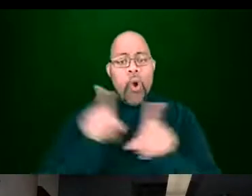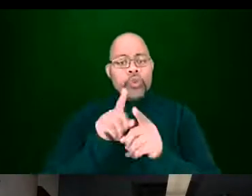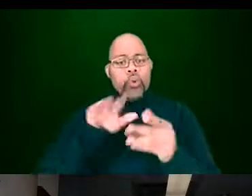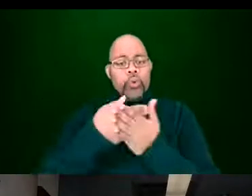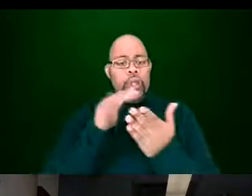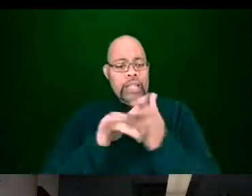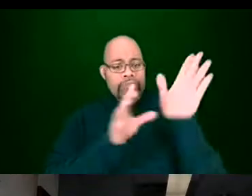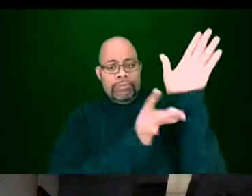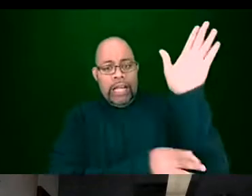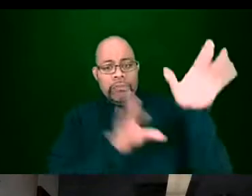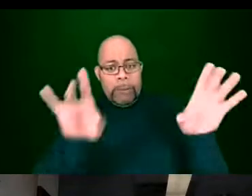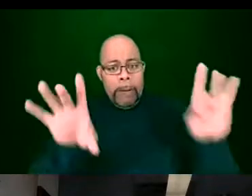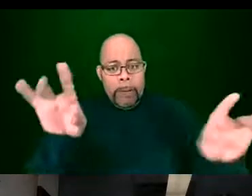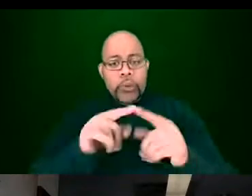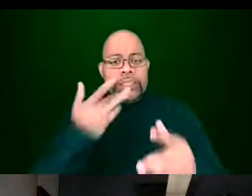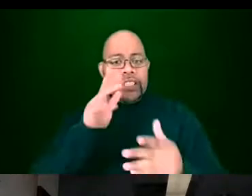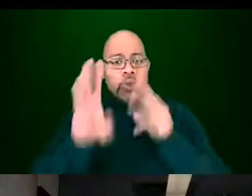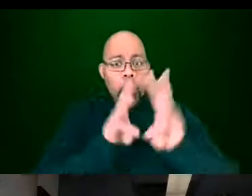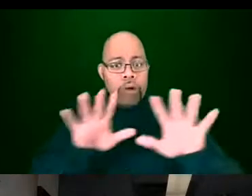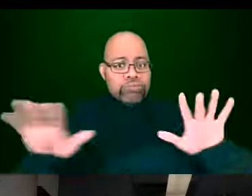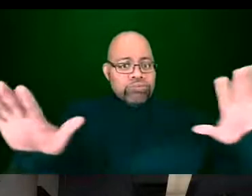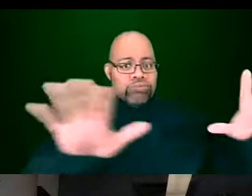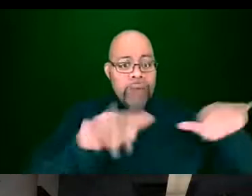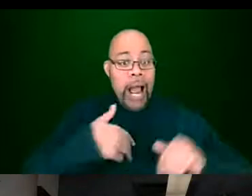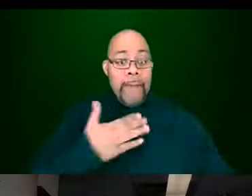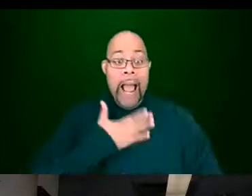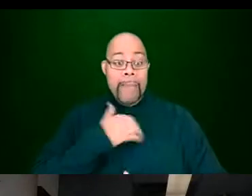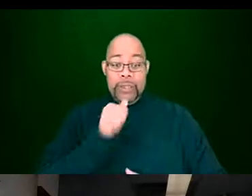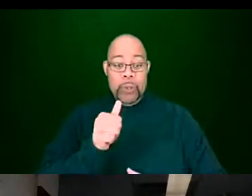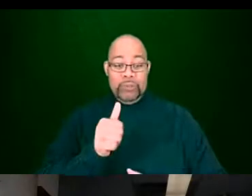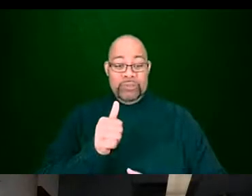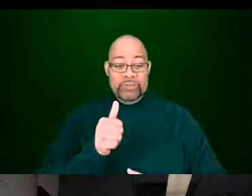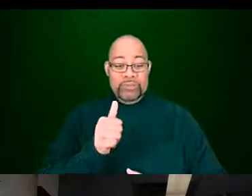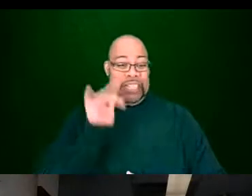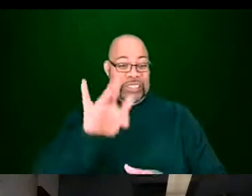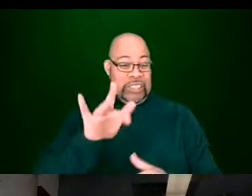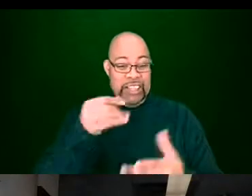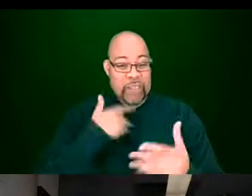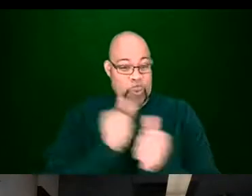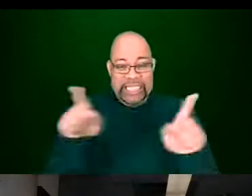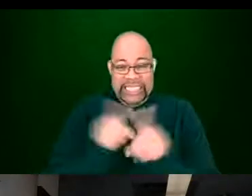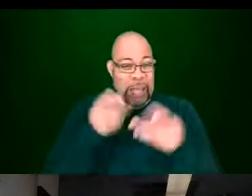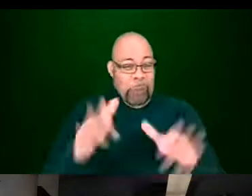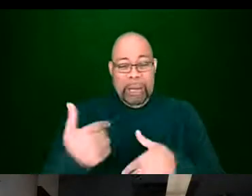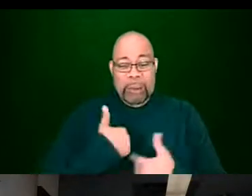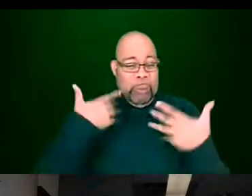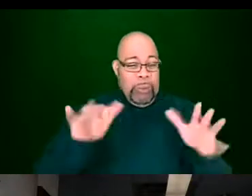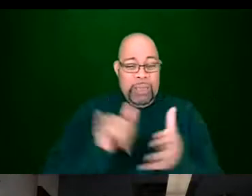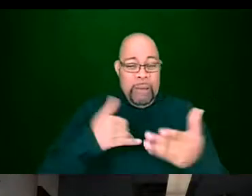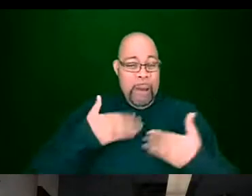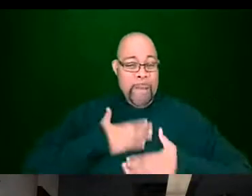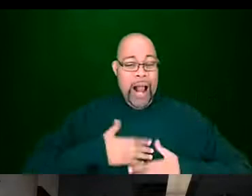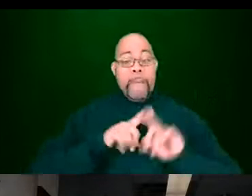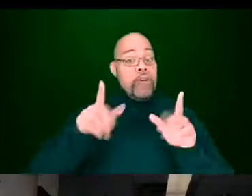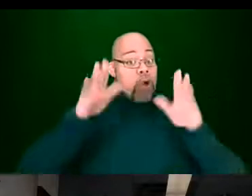suckers on their arm to taste the world around them. I'm glad that I don't touch and feel with the same part of my body, but it's a